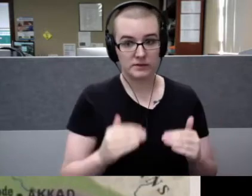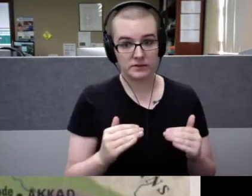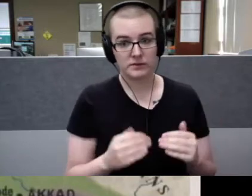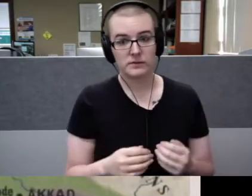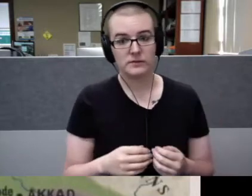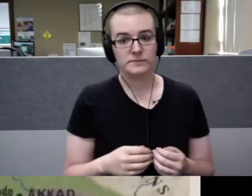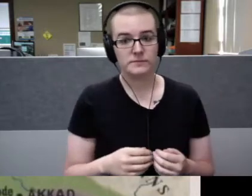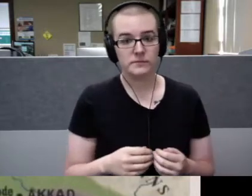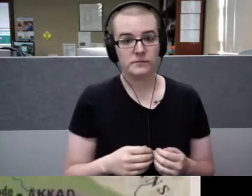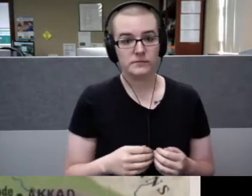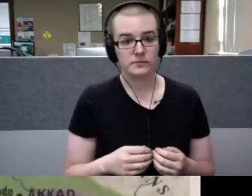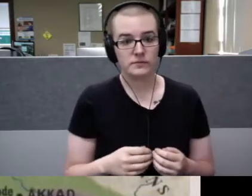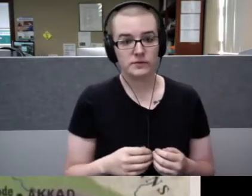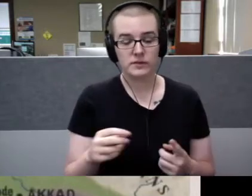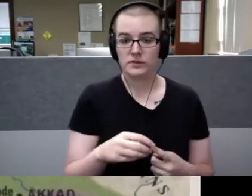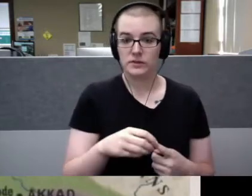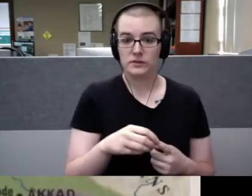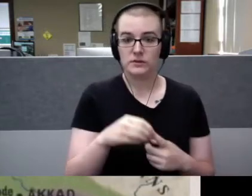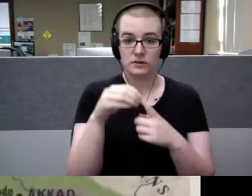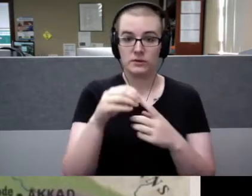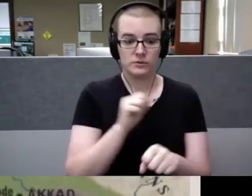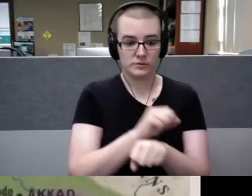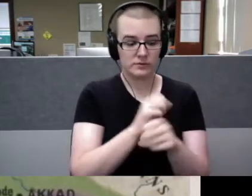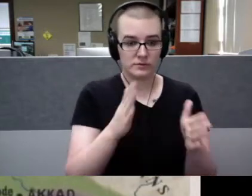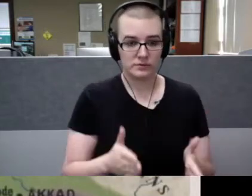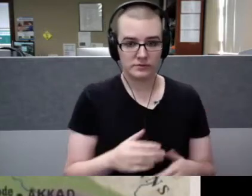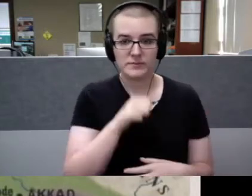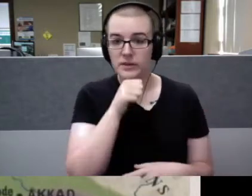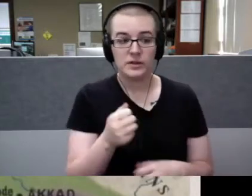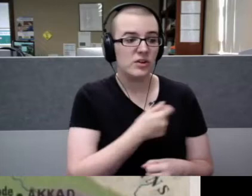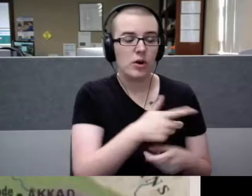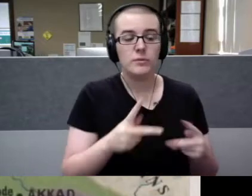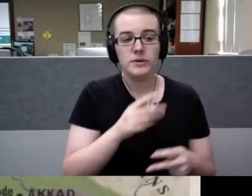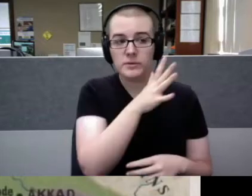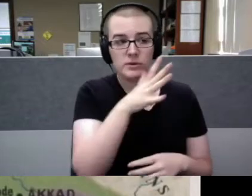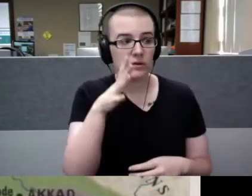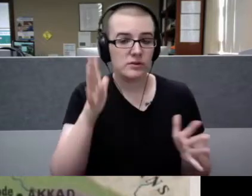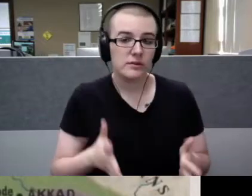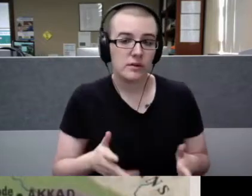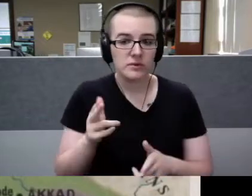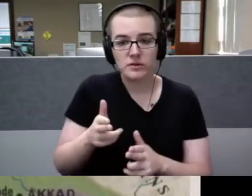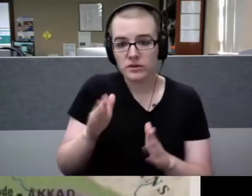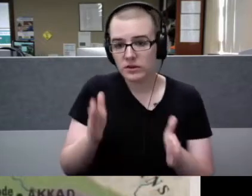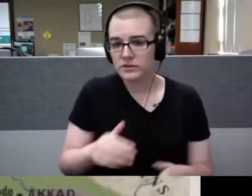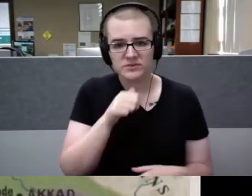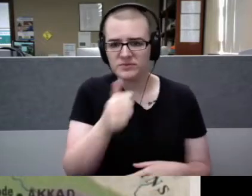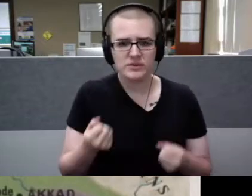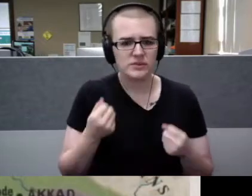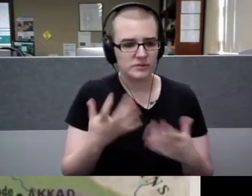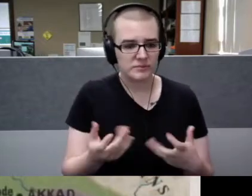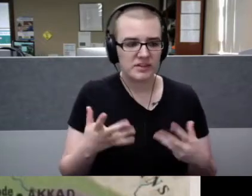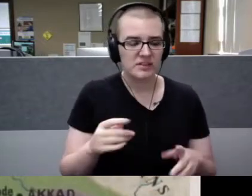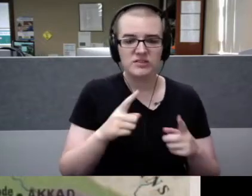of specialized workers, where not everyone is a farmer, not everyone is a hunter, where people have time to